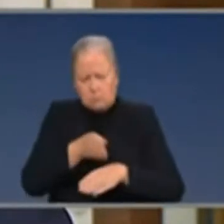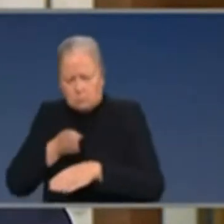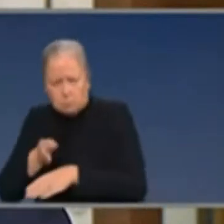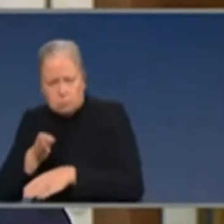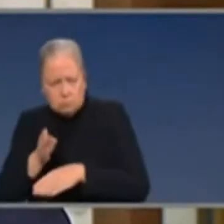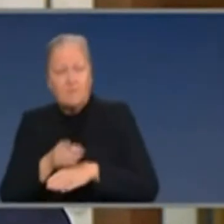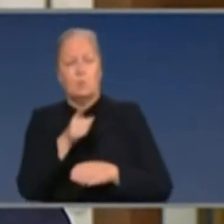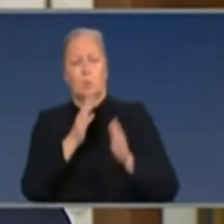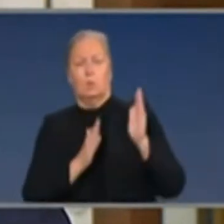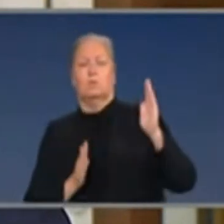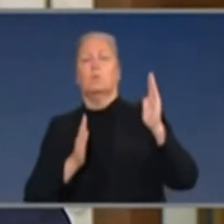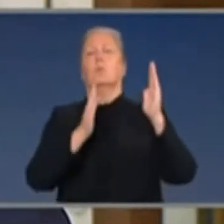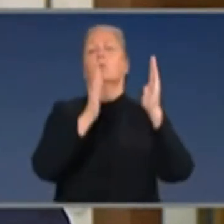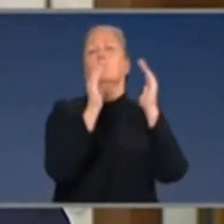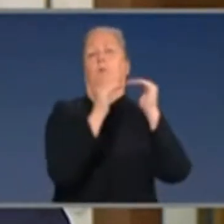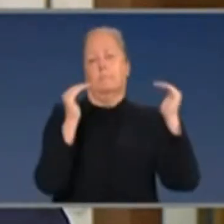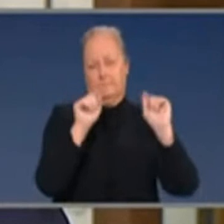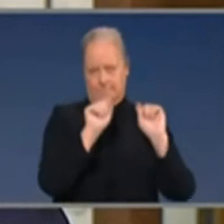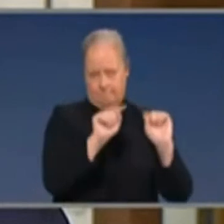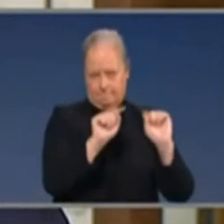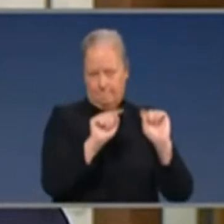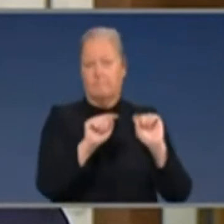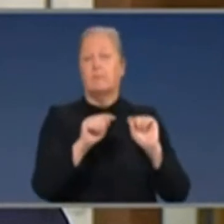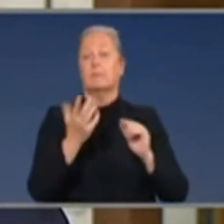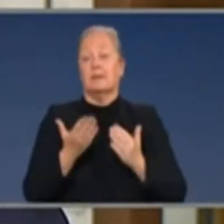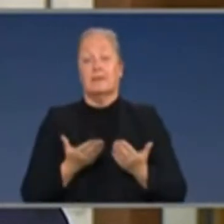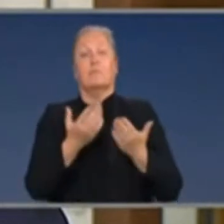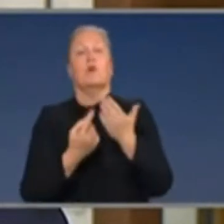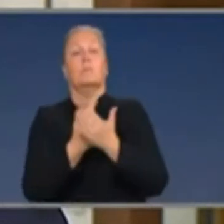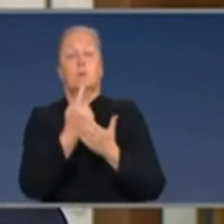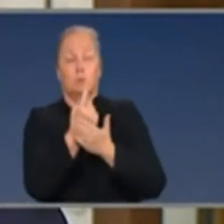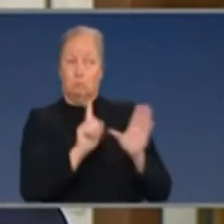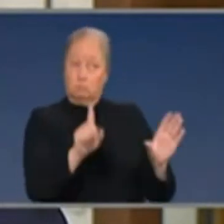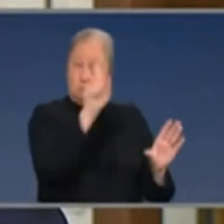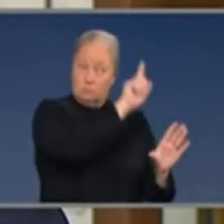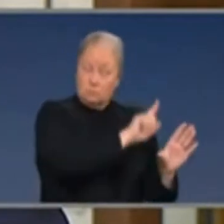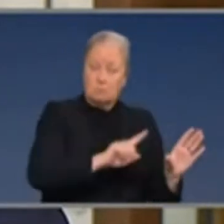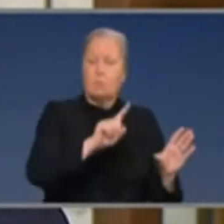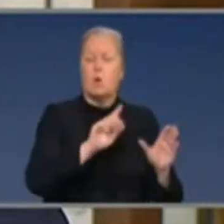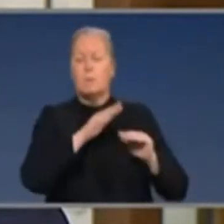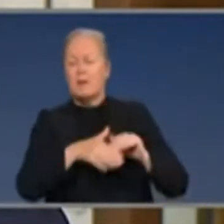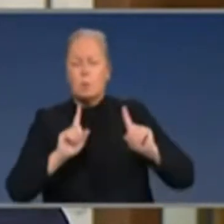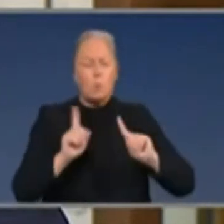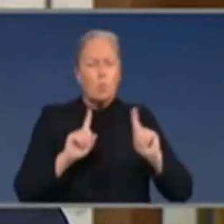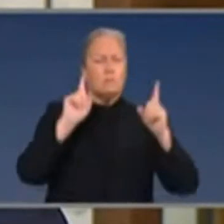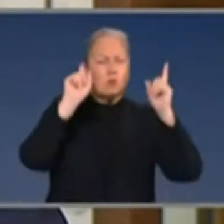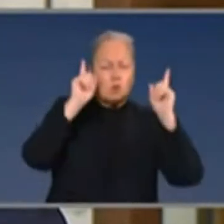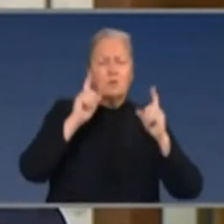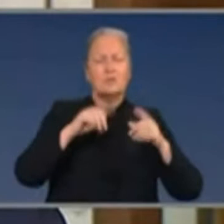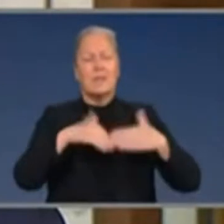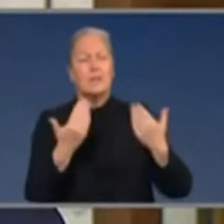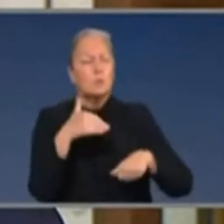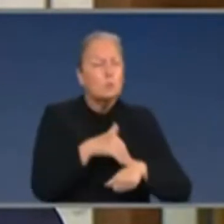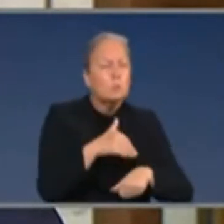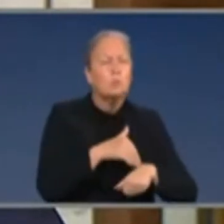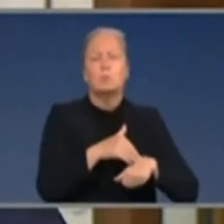this is about giving all Indigenous people across this nation a chance to exercise their views on issues that impact directly